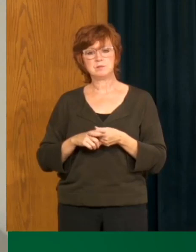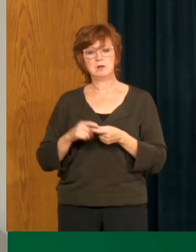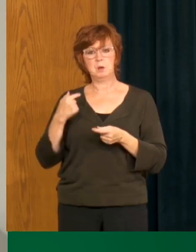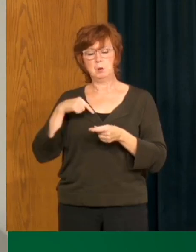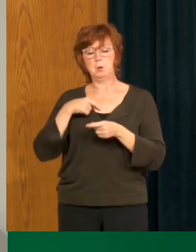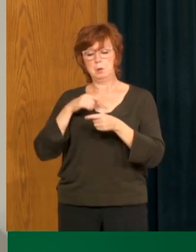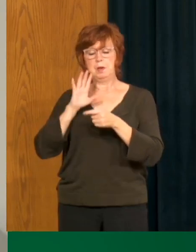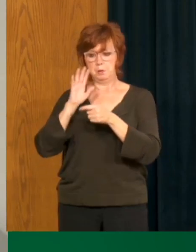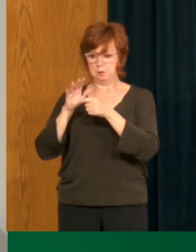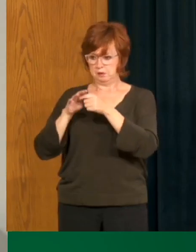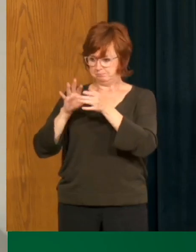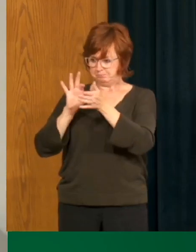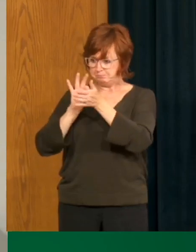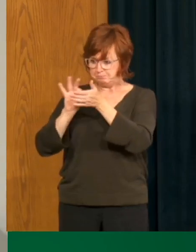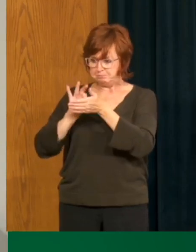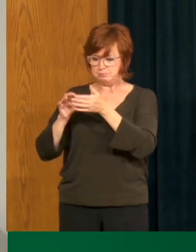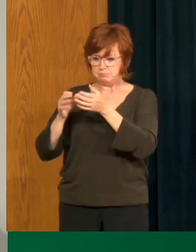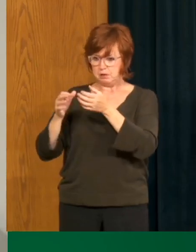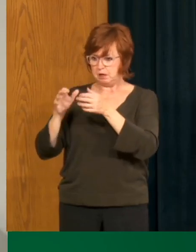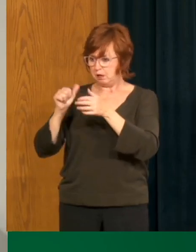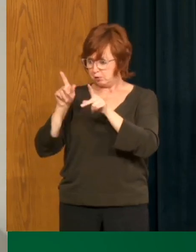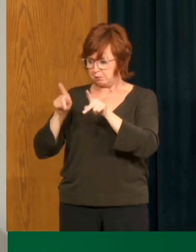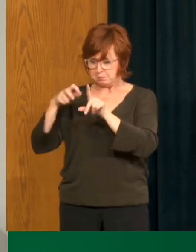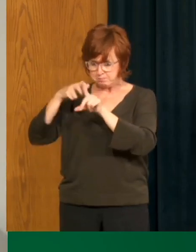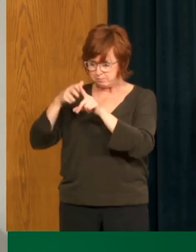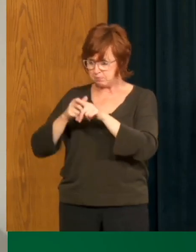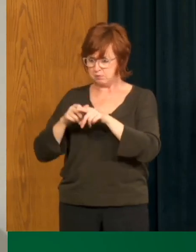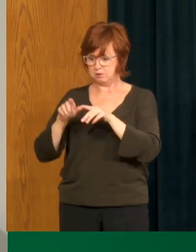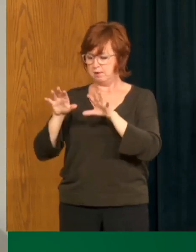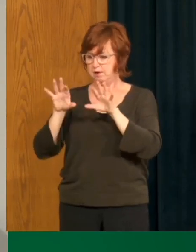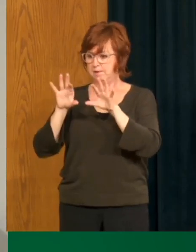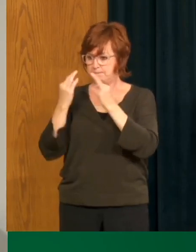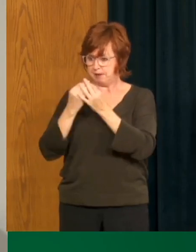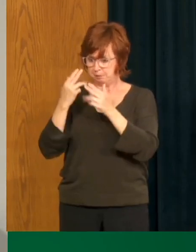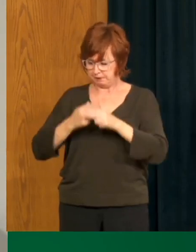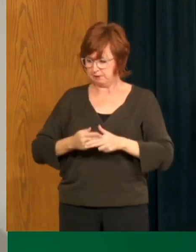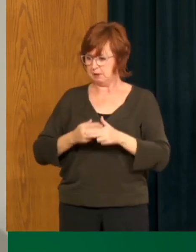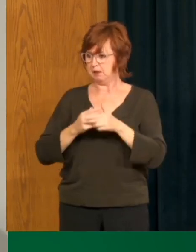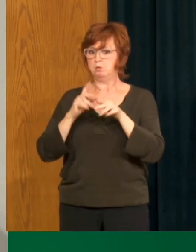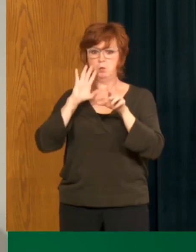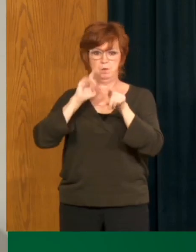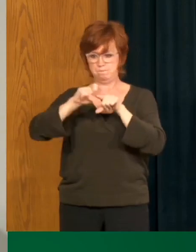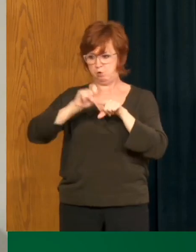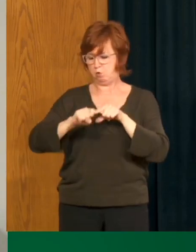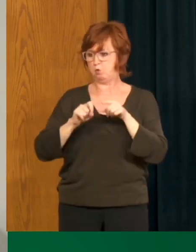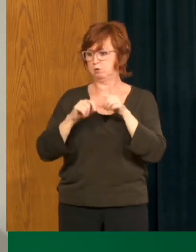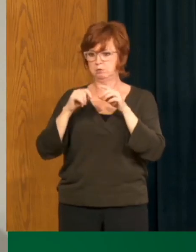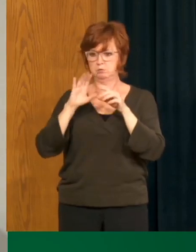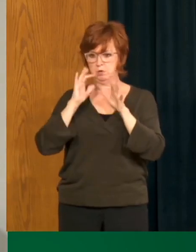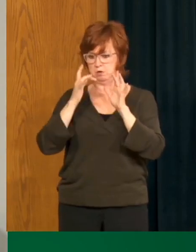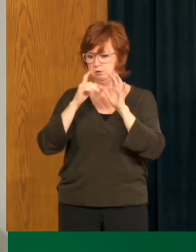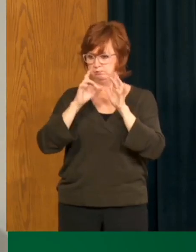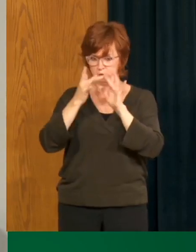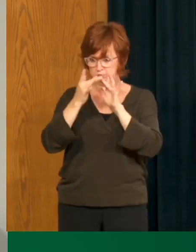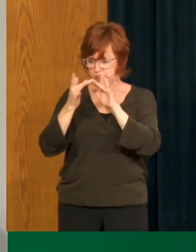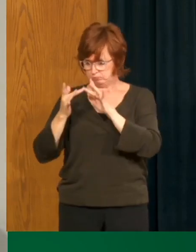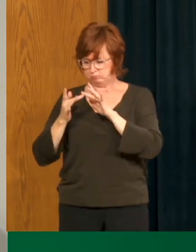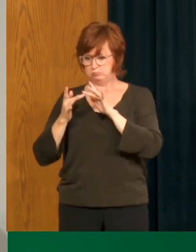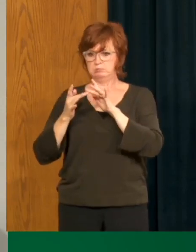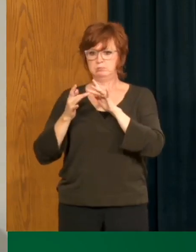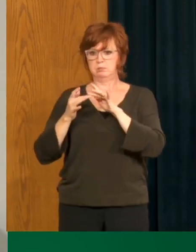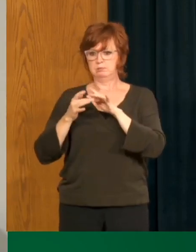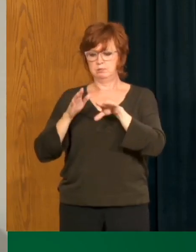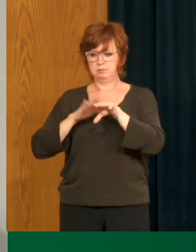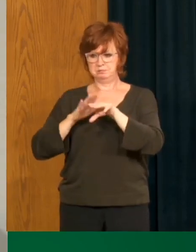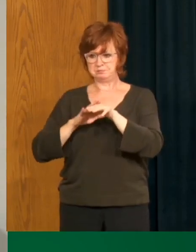to make sure that people who are symptomatic are isolated, people who are contacts are isolated till the whole issue is addressed, if